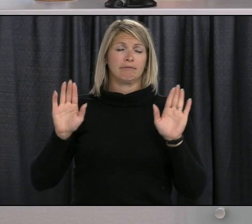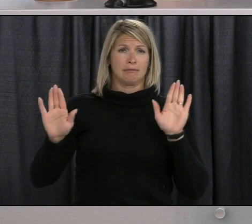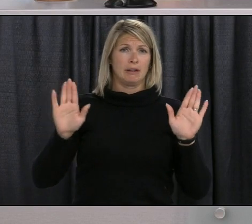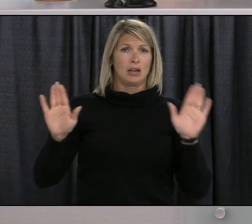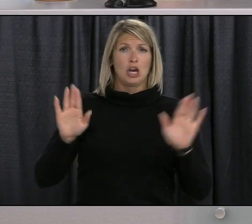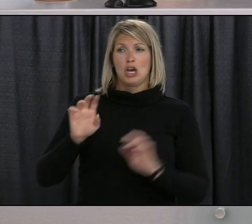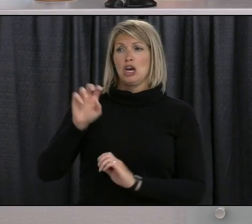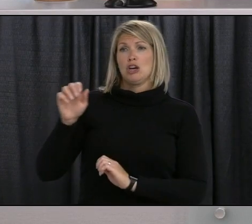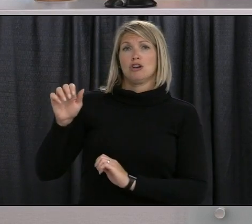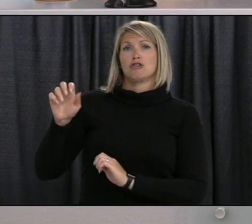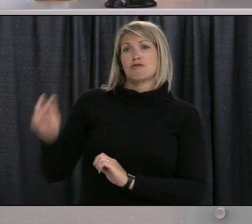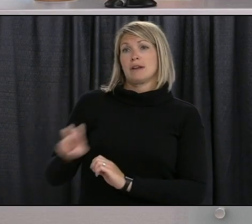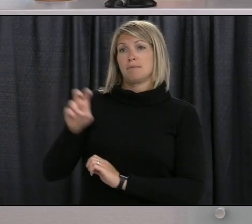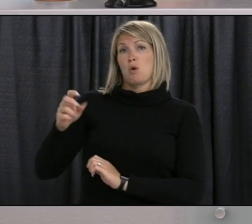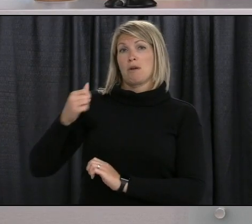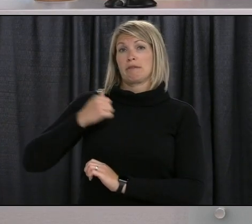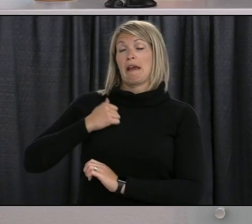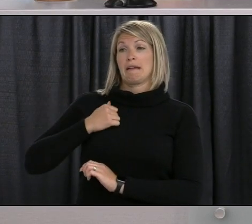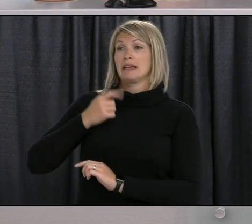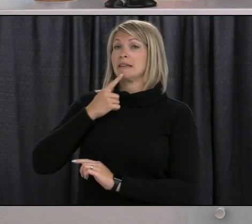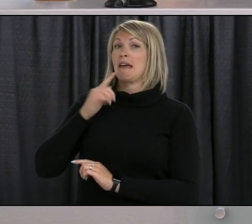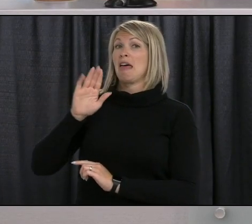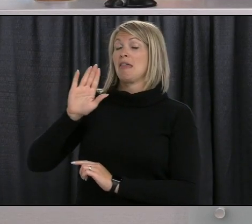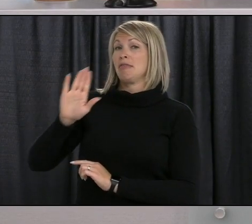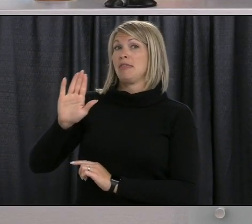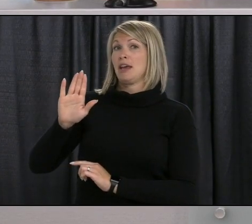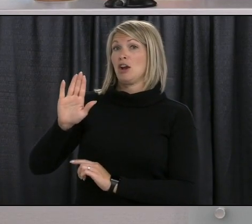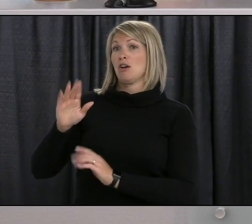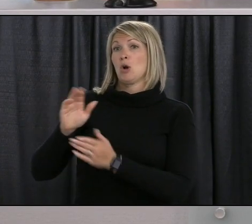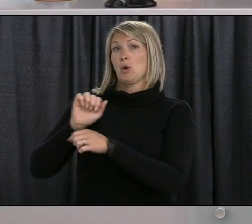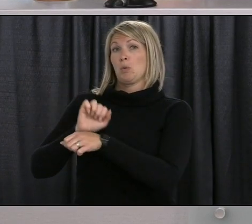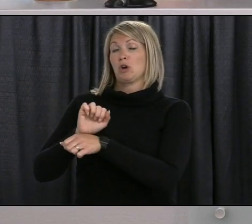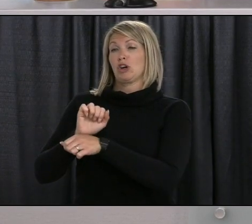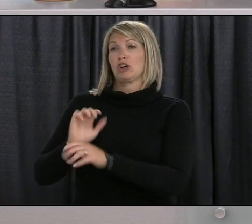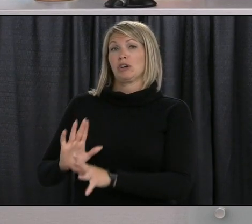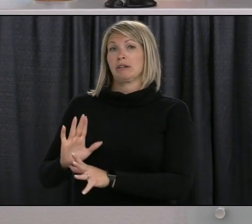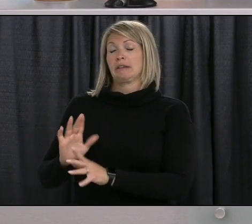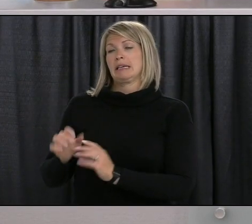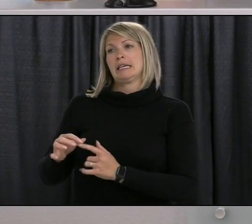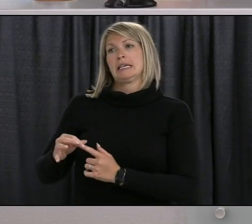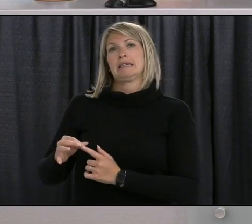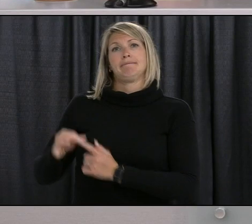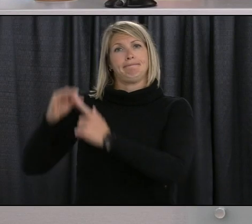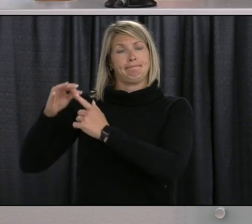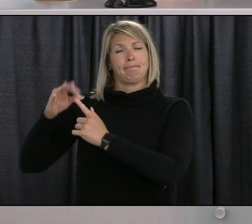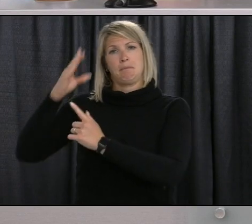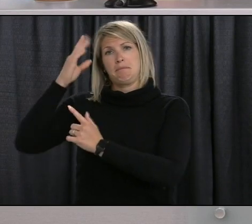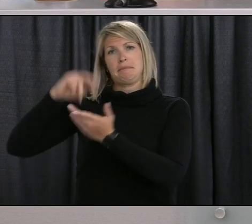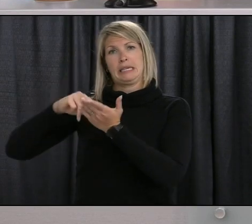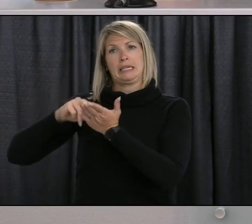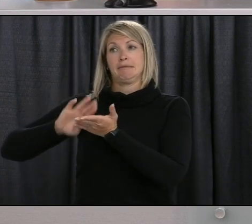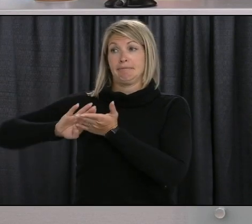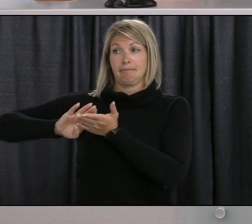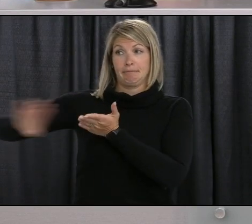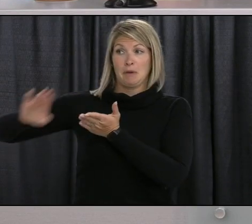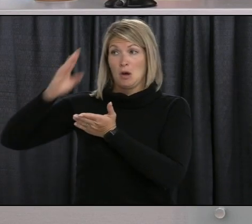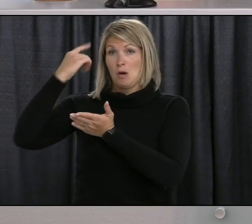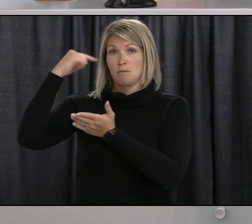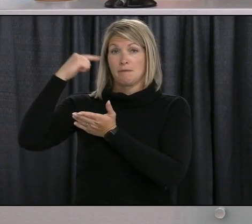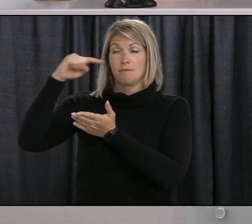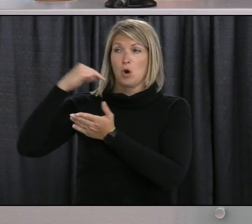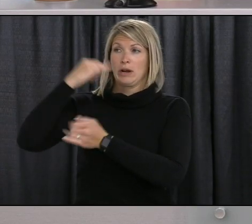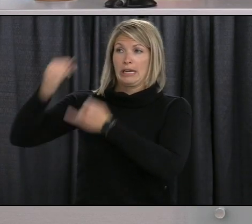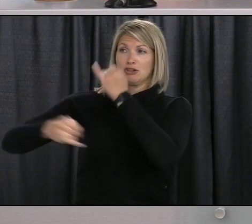are considered essential, so they are exempt from any quarantining that is required when they return from an international trip.